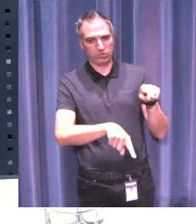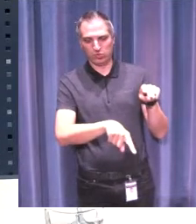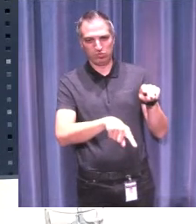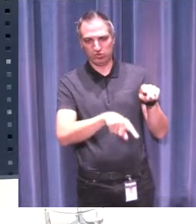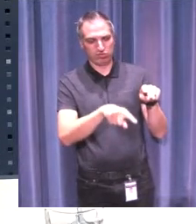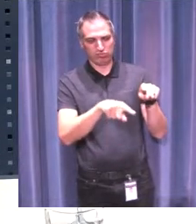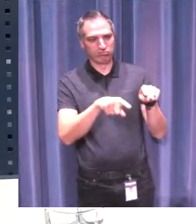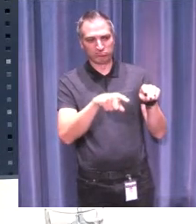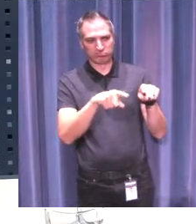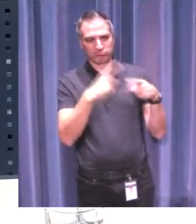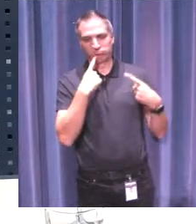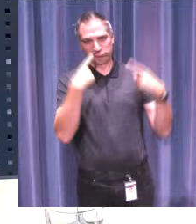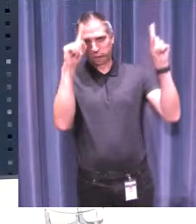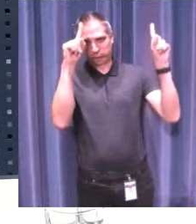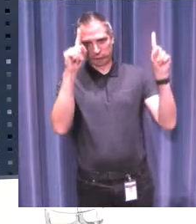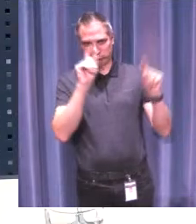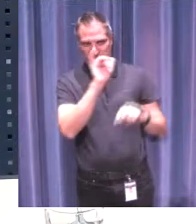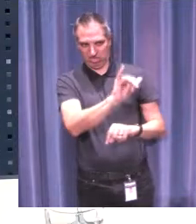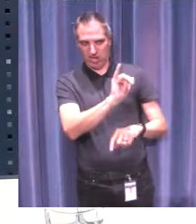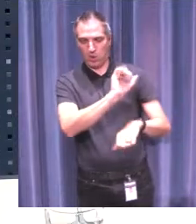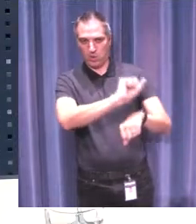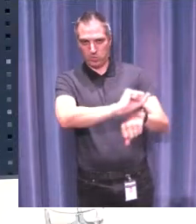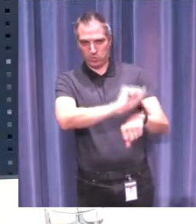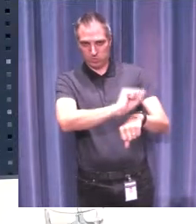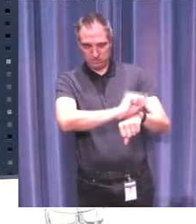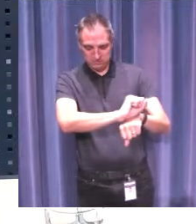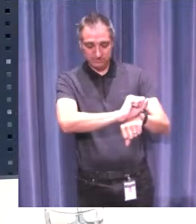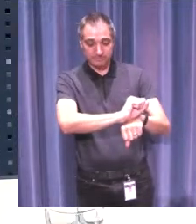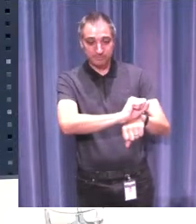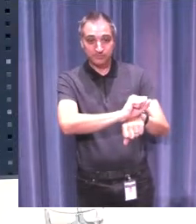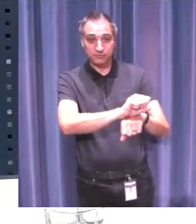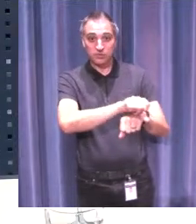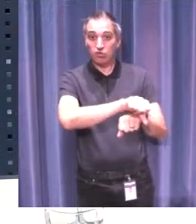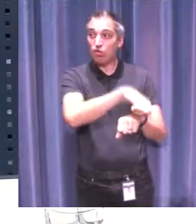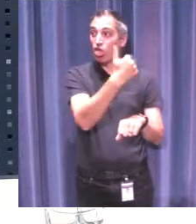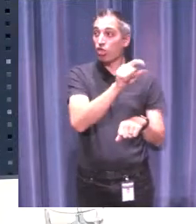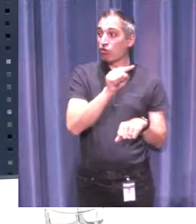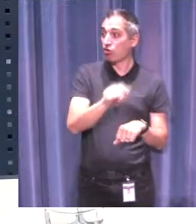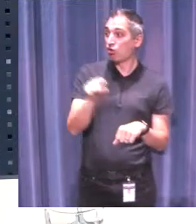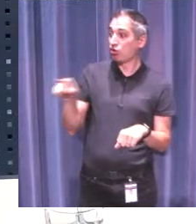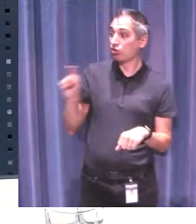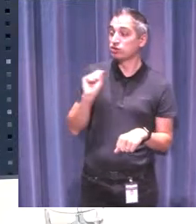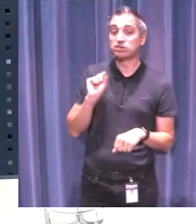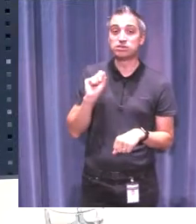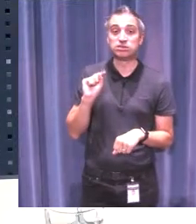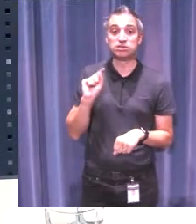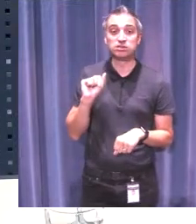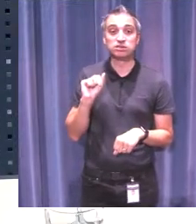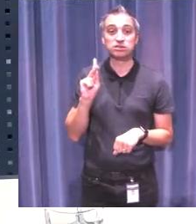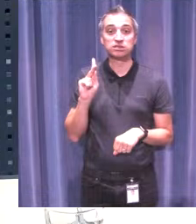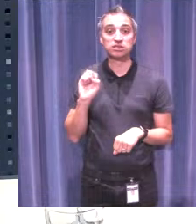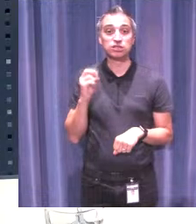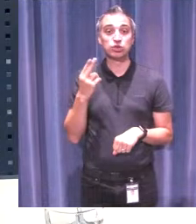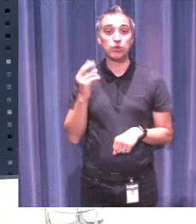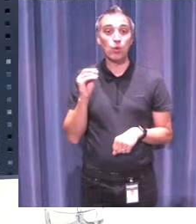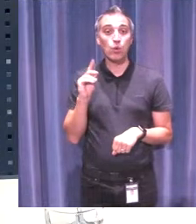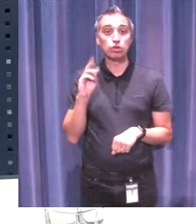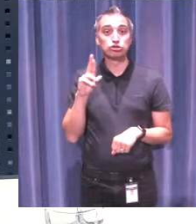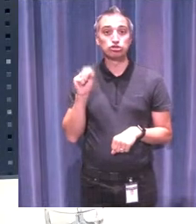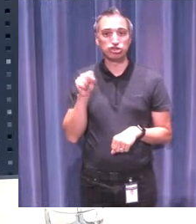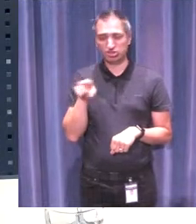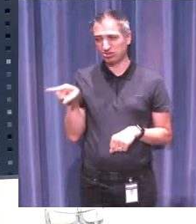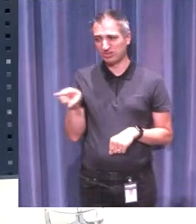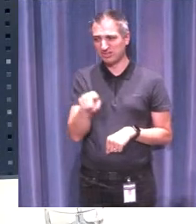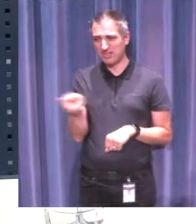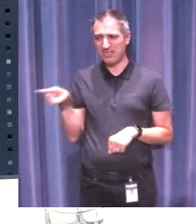perform in the position. But the others around me, other stakeholders, were still of the status